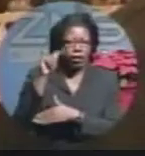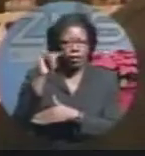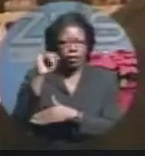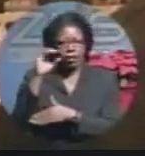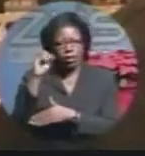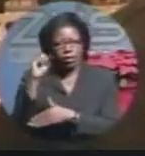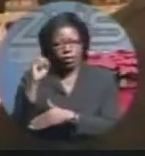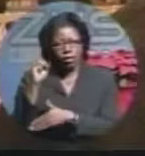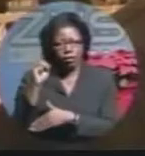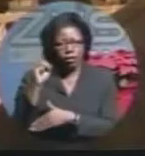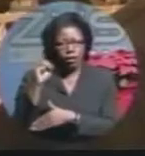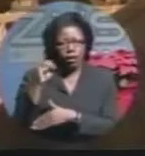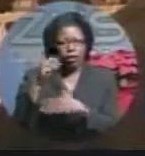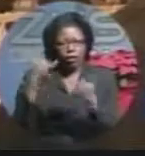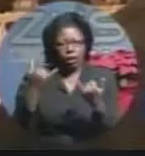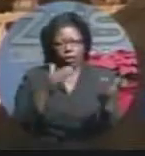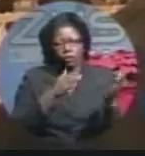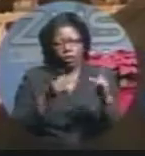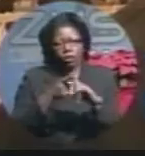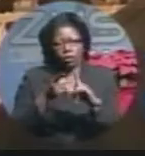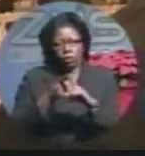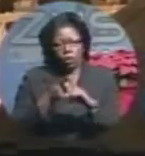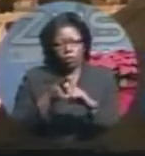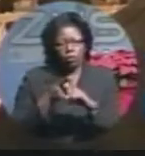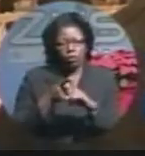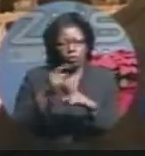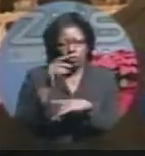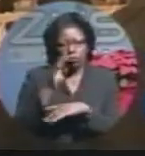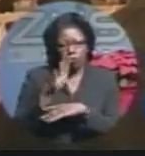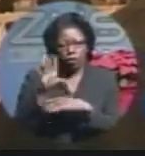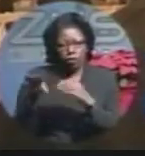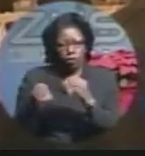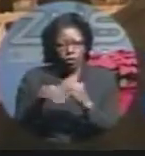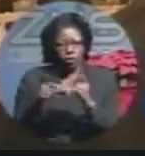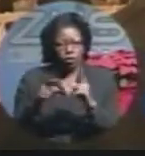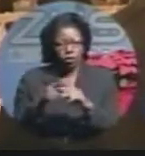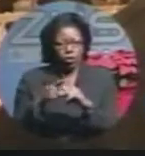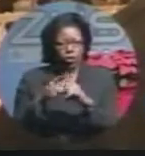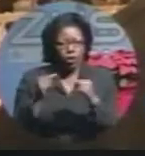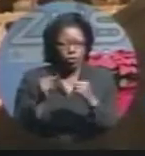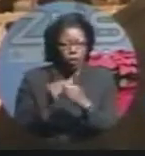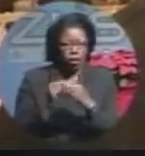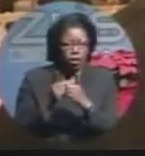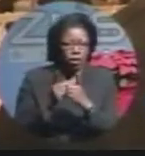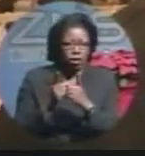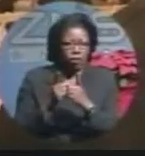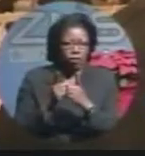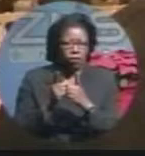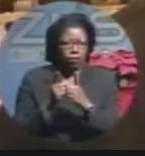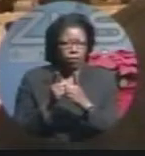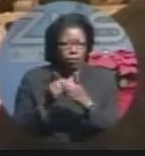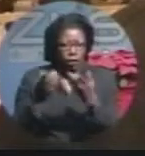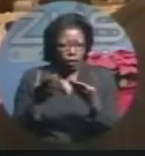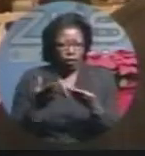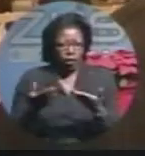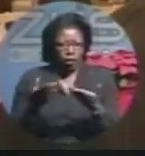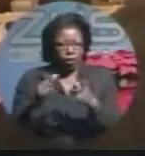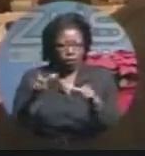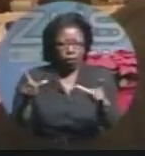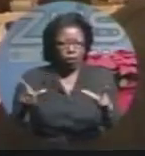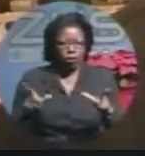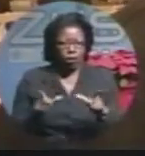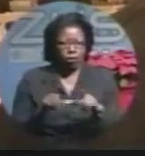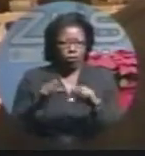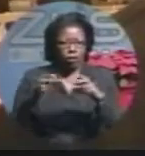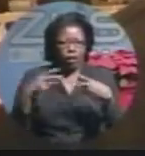Are planning to go to 4 additional offshore meets in addition to the meets and the activities that we do here locally. And so